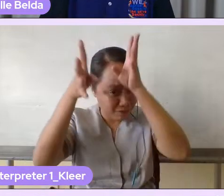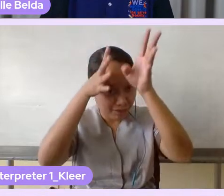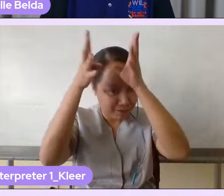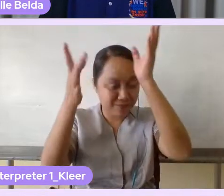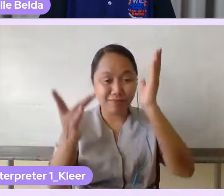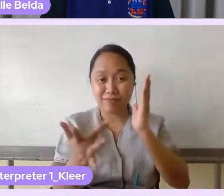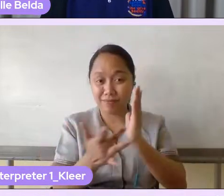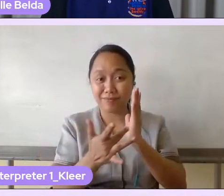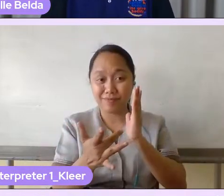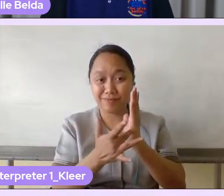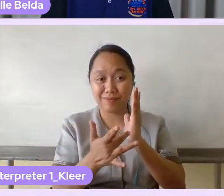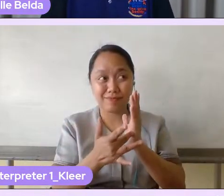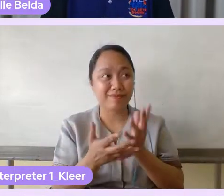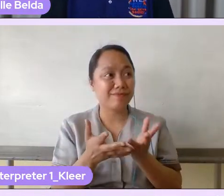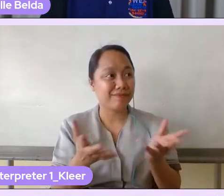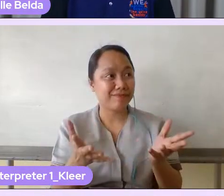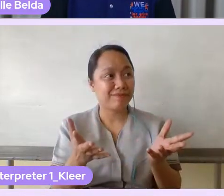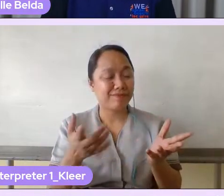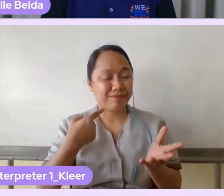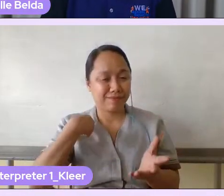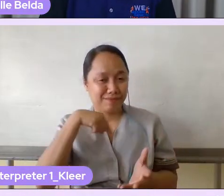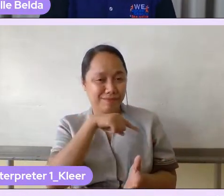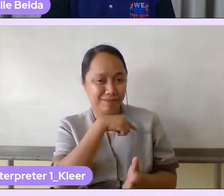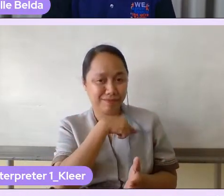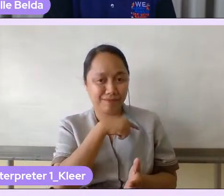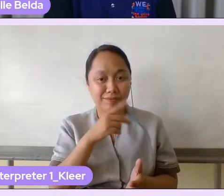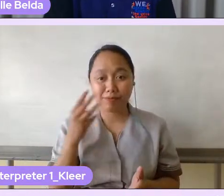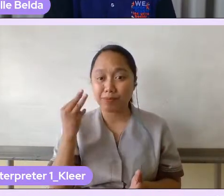sa field ng agriculture. Ms. Kat?